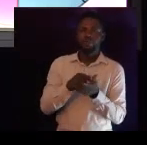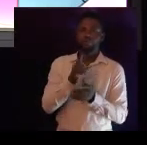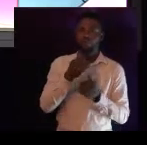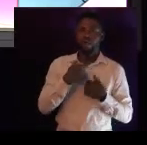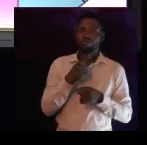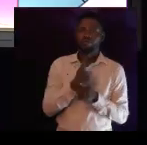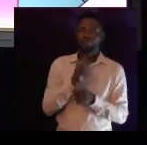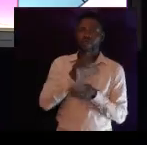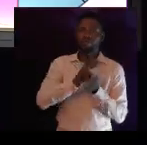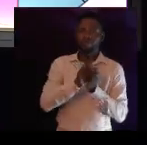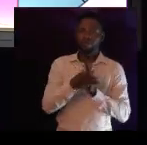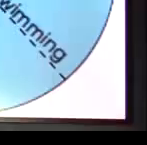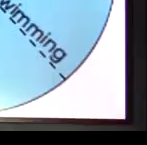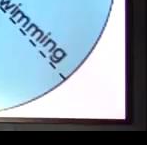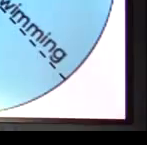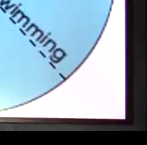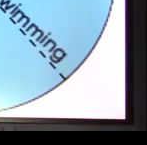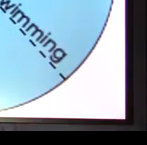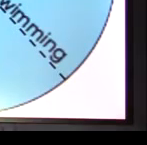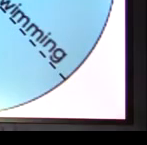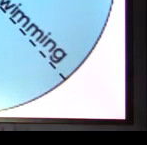minute, and I will see you in the next class.